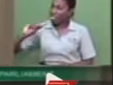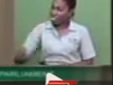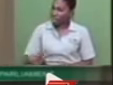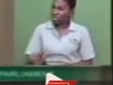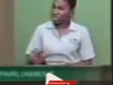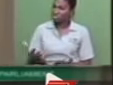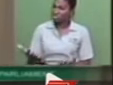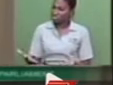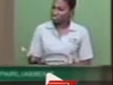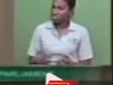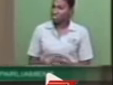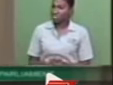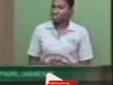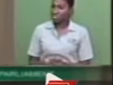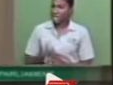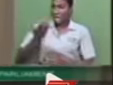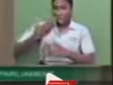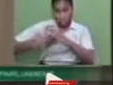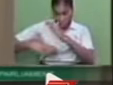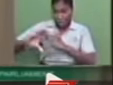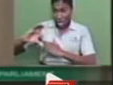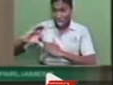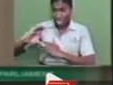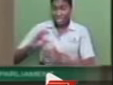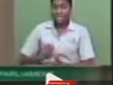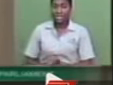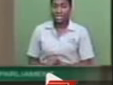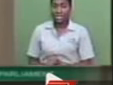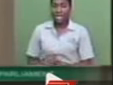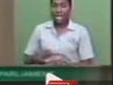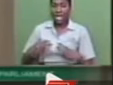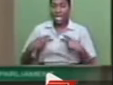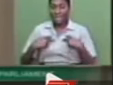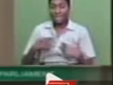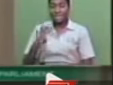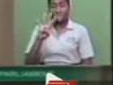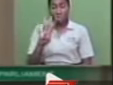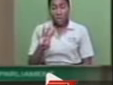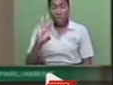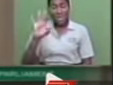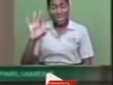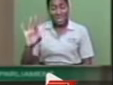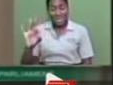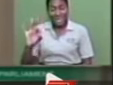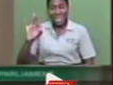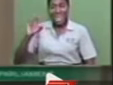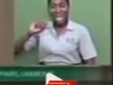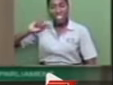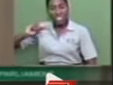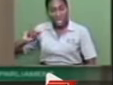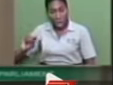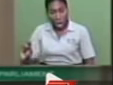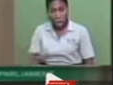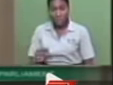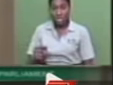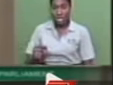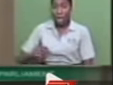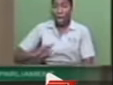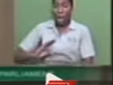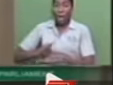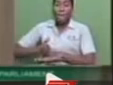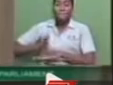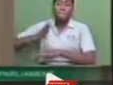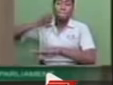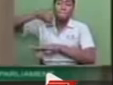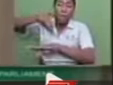In the Chaguanas Borough Corporation, the population is 49,910 more than the Rima Borough Corporation,